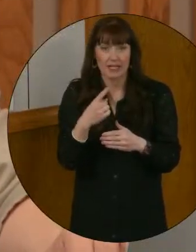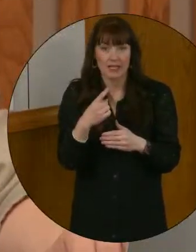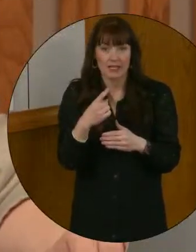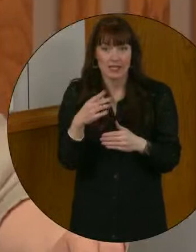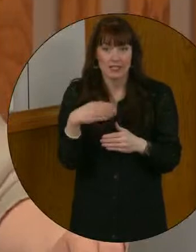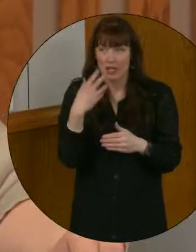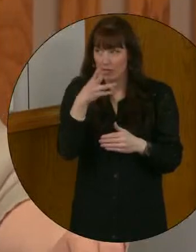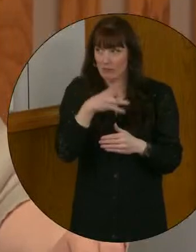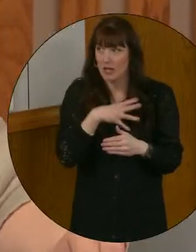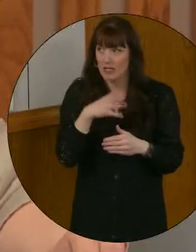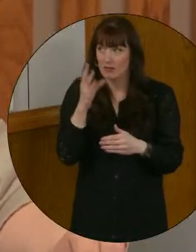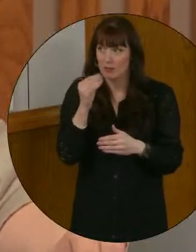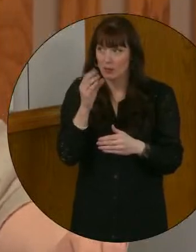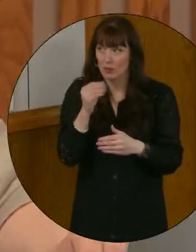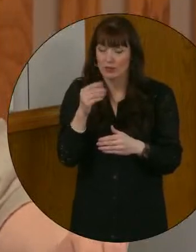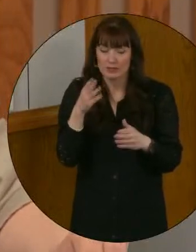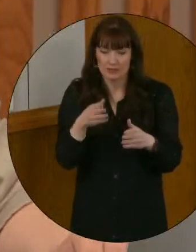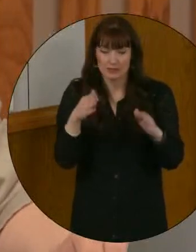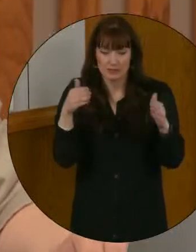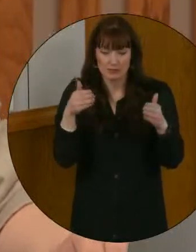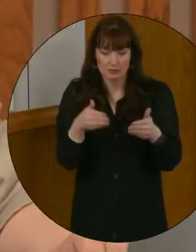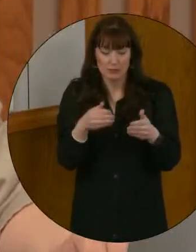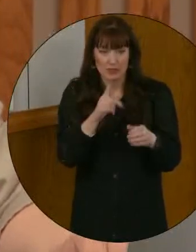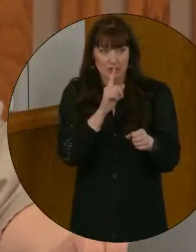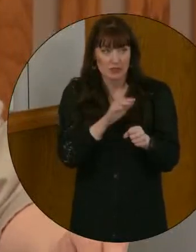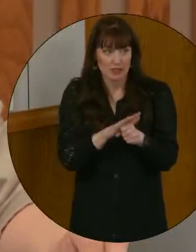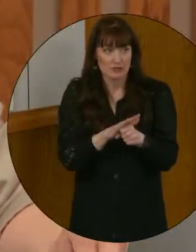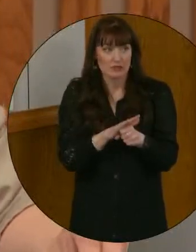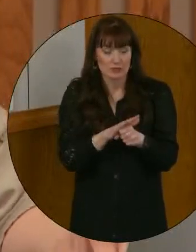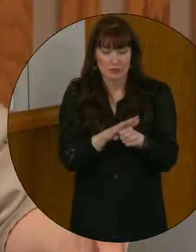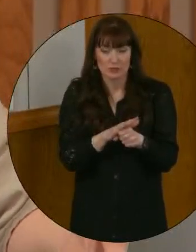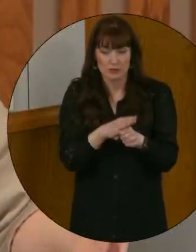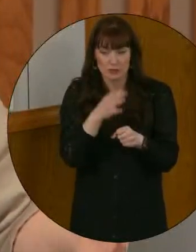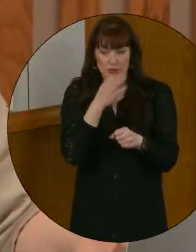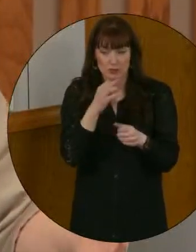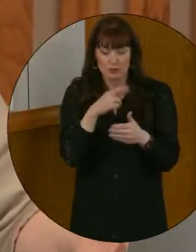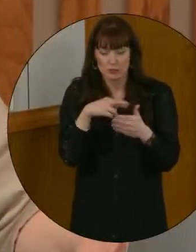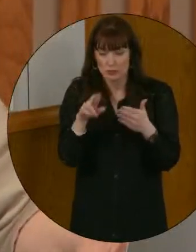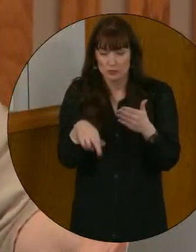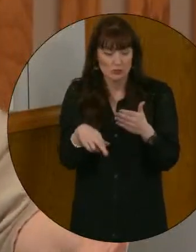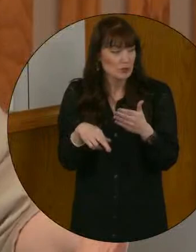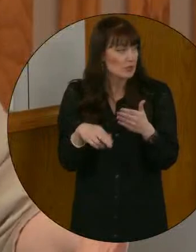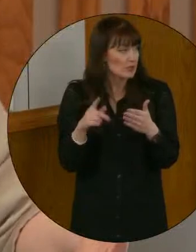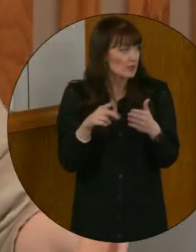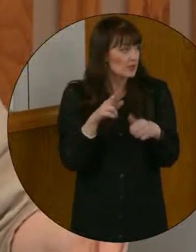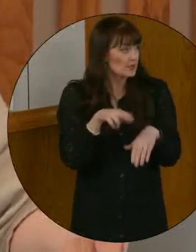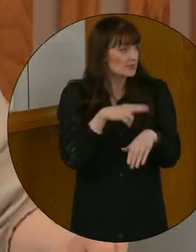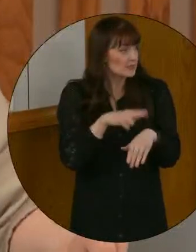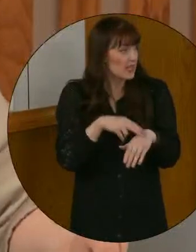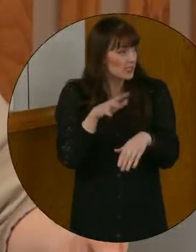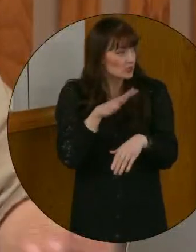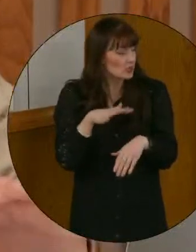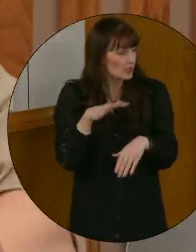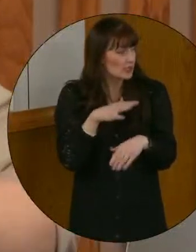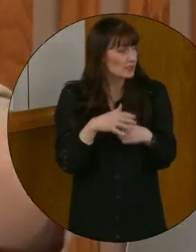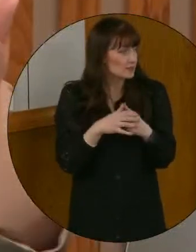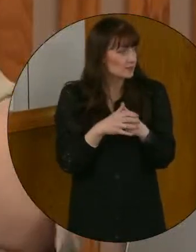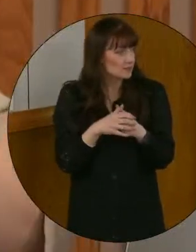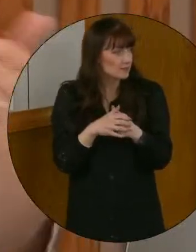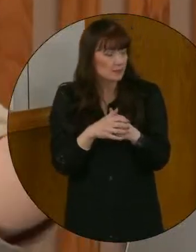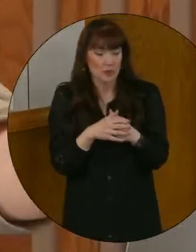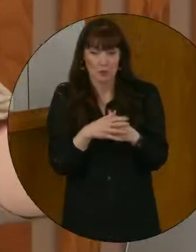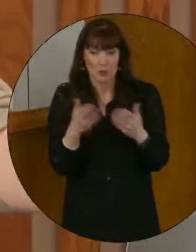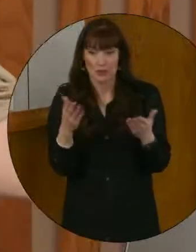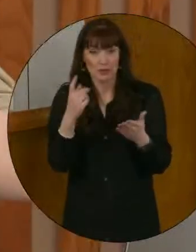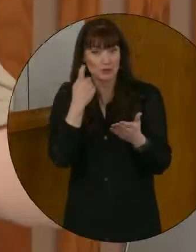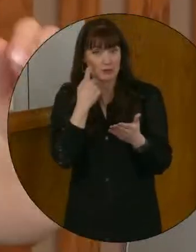The council is really dedicated to improving student outcomes, and we know nationally, we heard